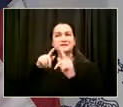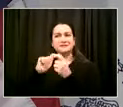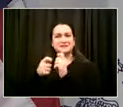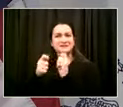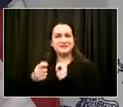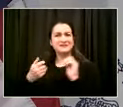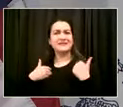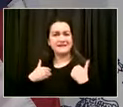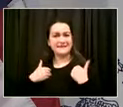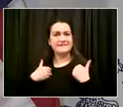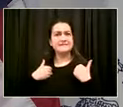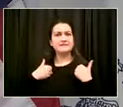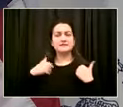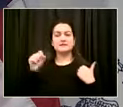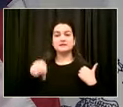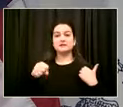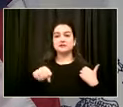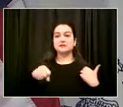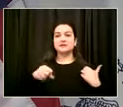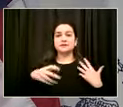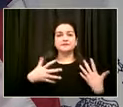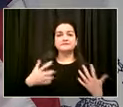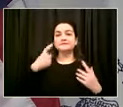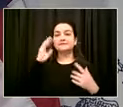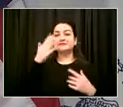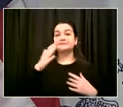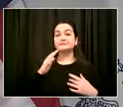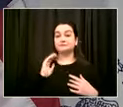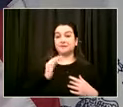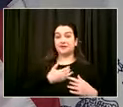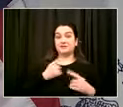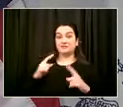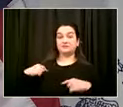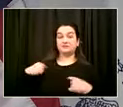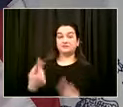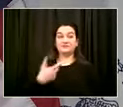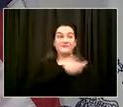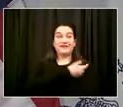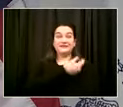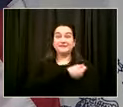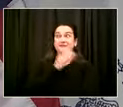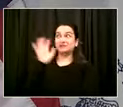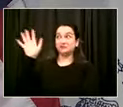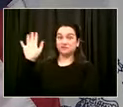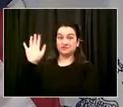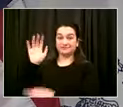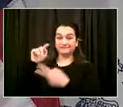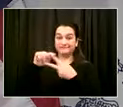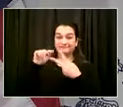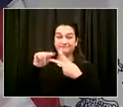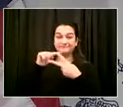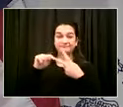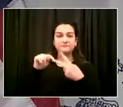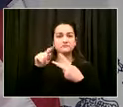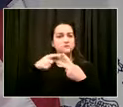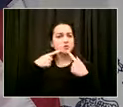regardless of the variants. And the best game plan is to get the most people vaccinated as quickly as possible. So yes, we're watching